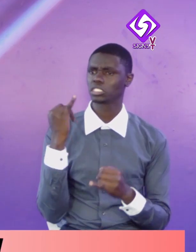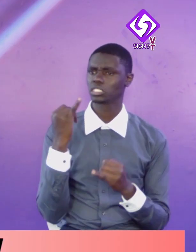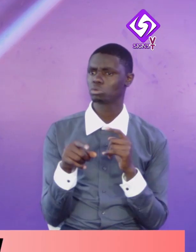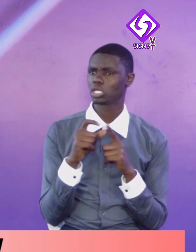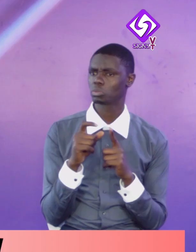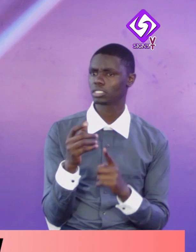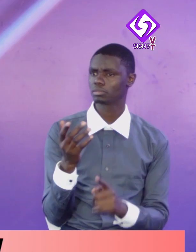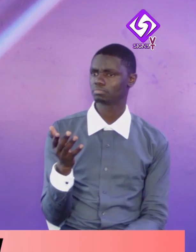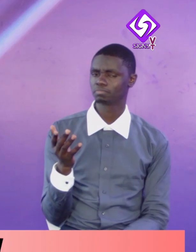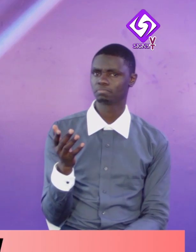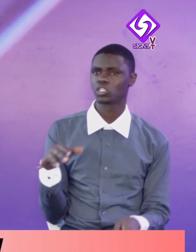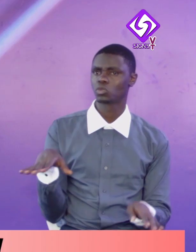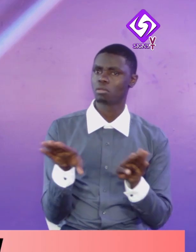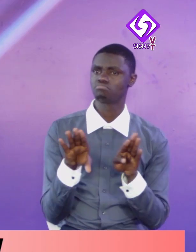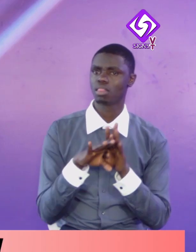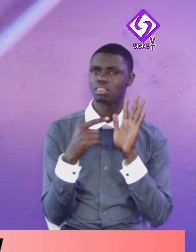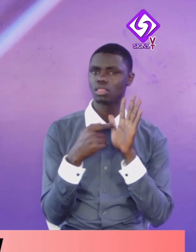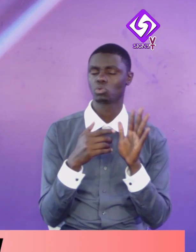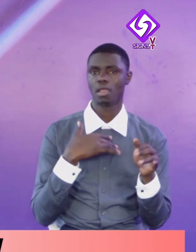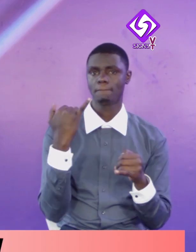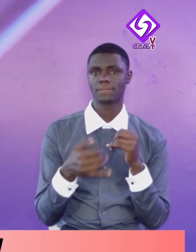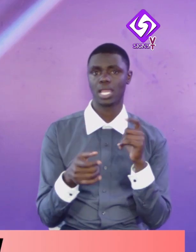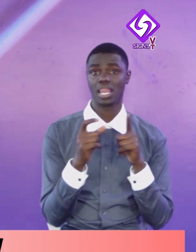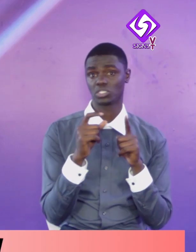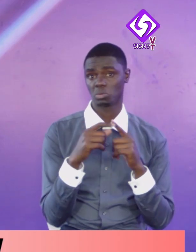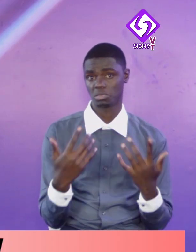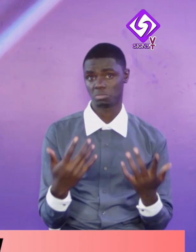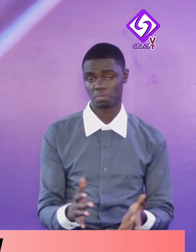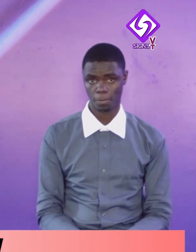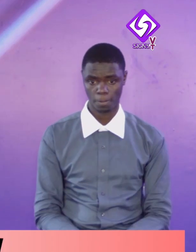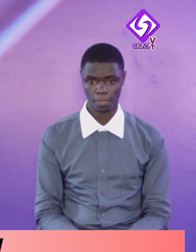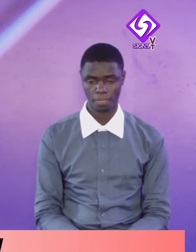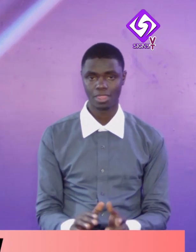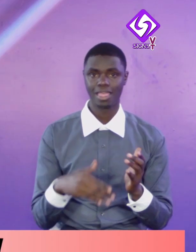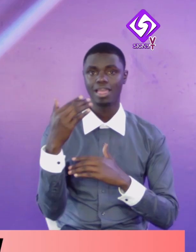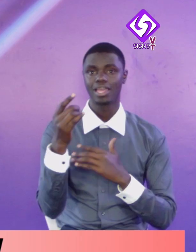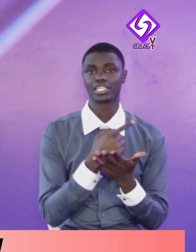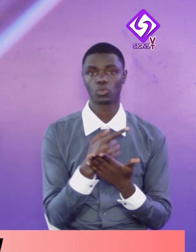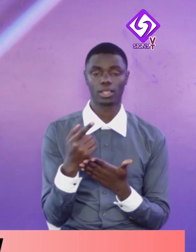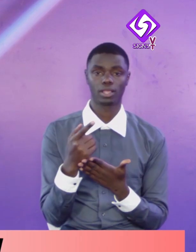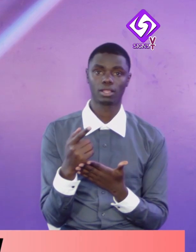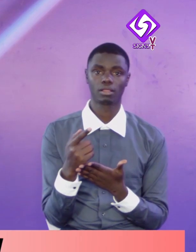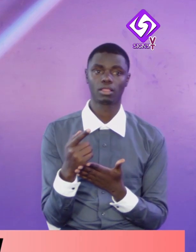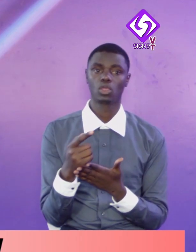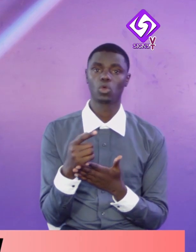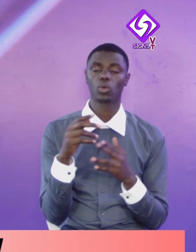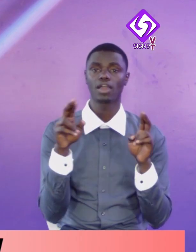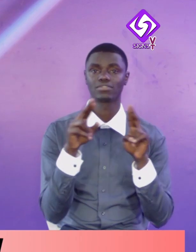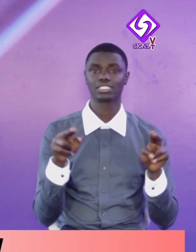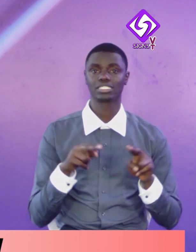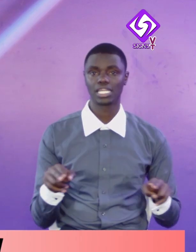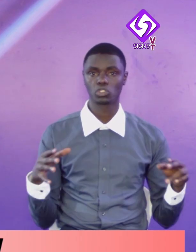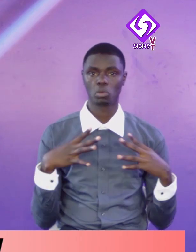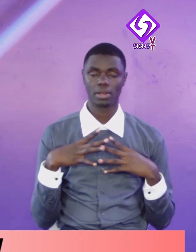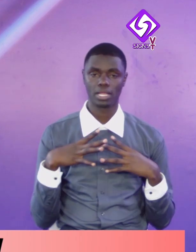words as we end. My last word is that next week shall be the international break,